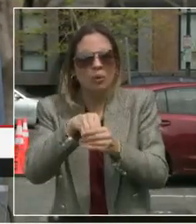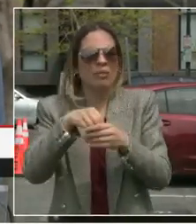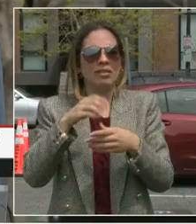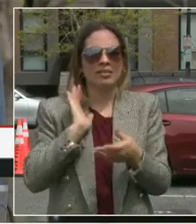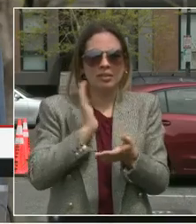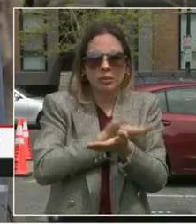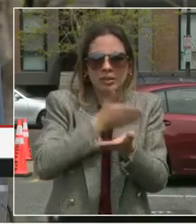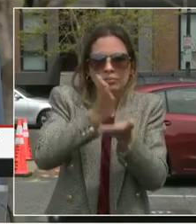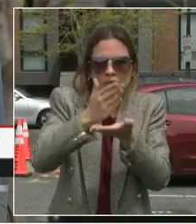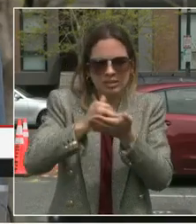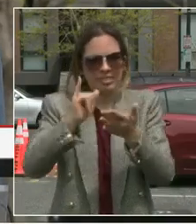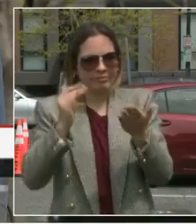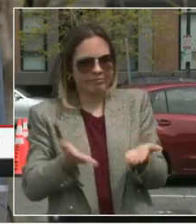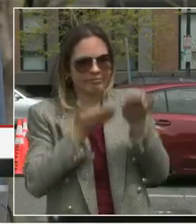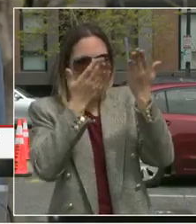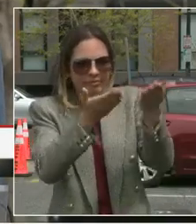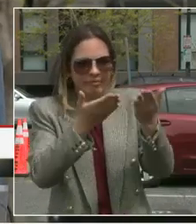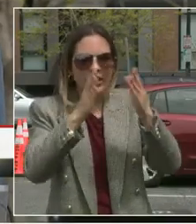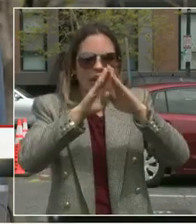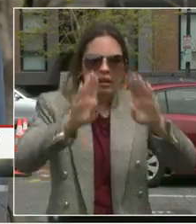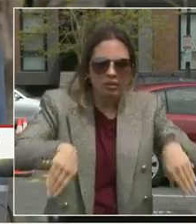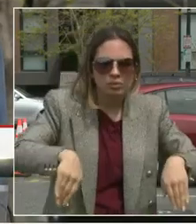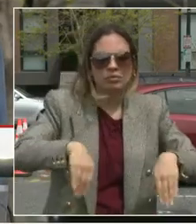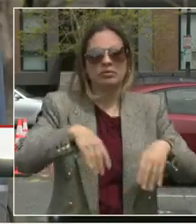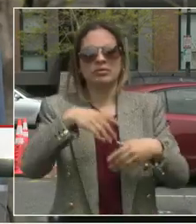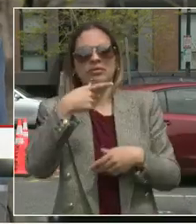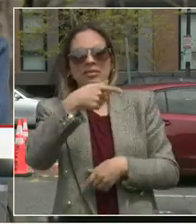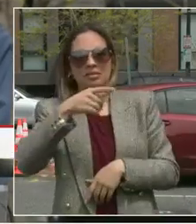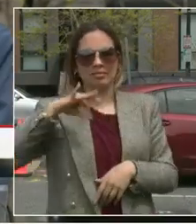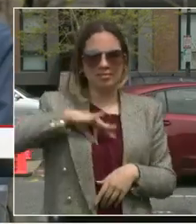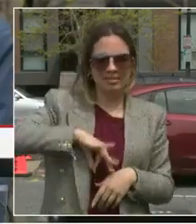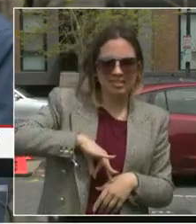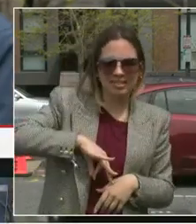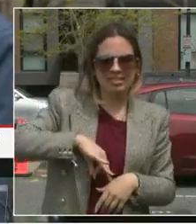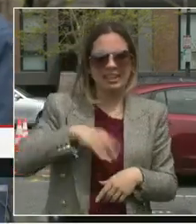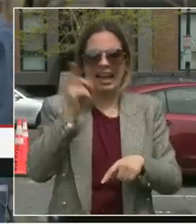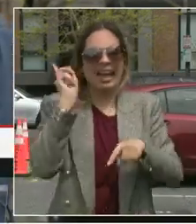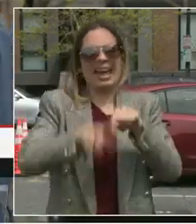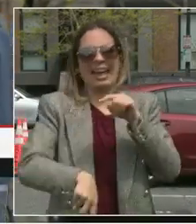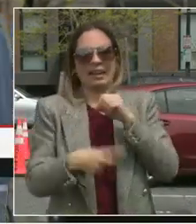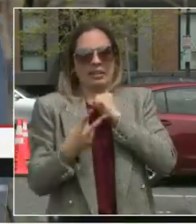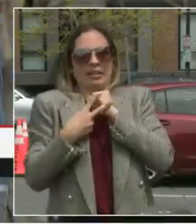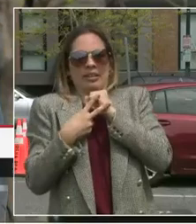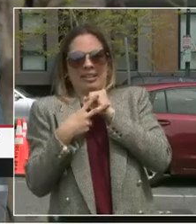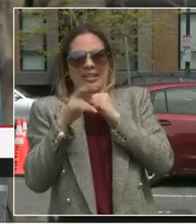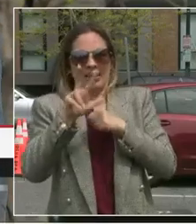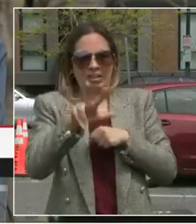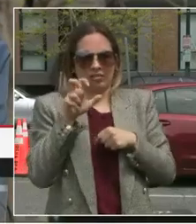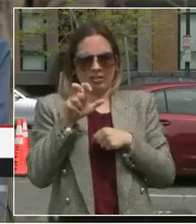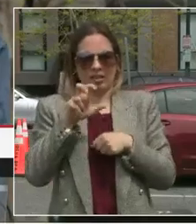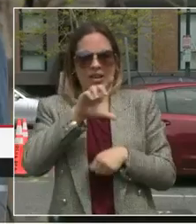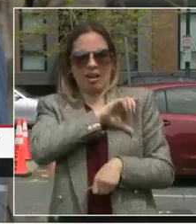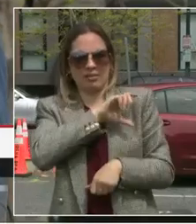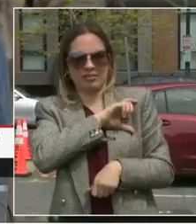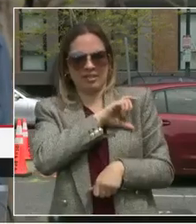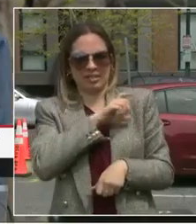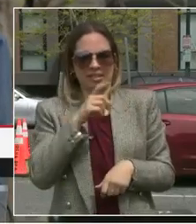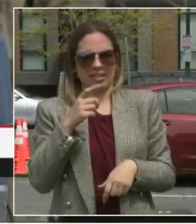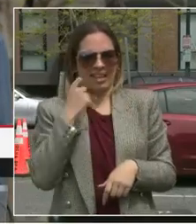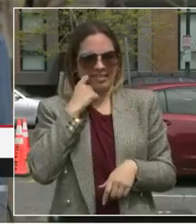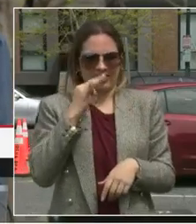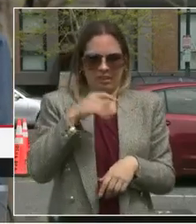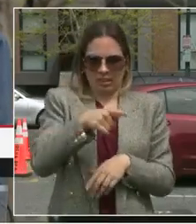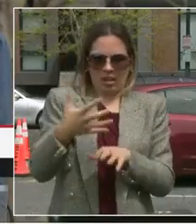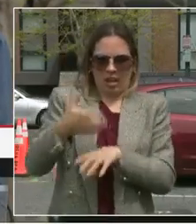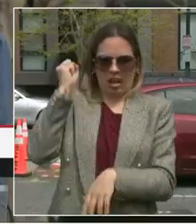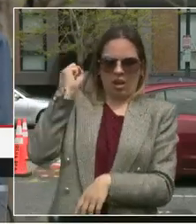proposal, housing incentives. I can't retain 300 officers if you take away the tools that